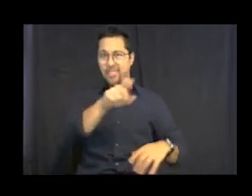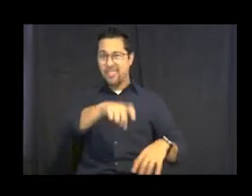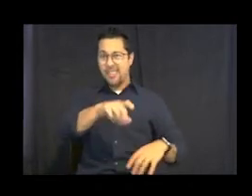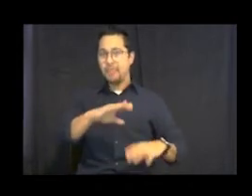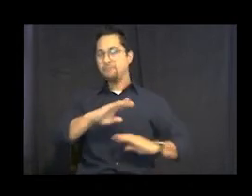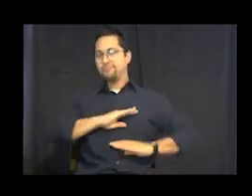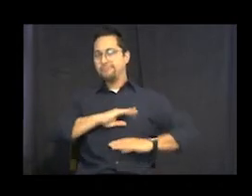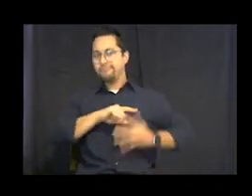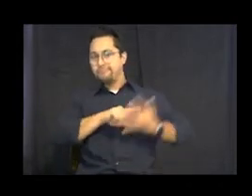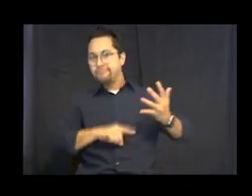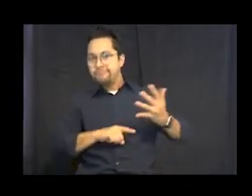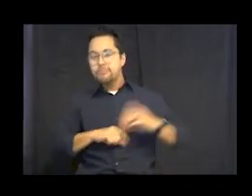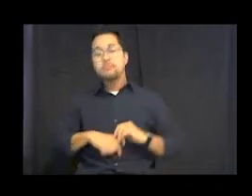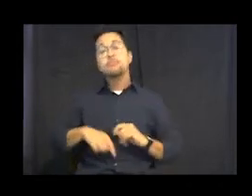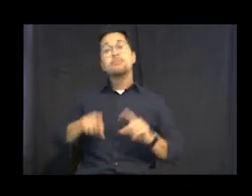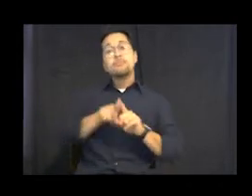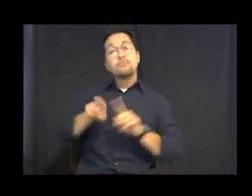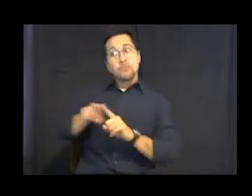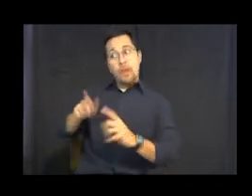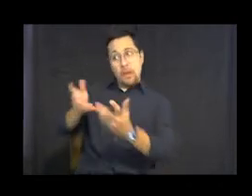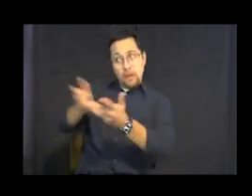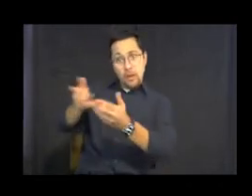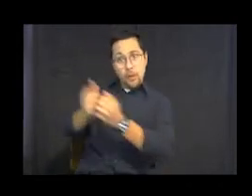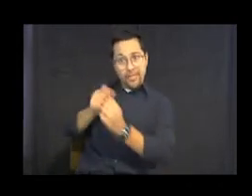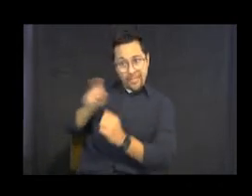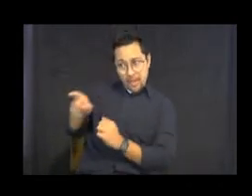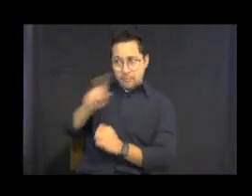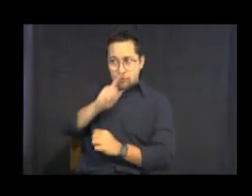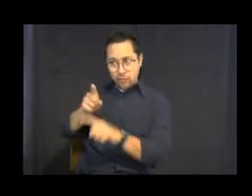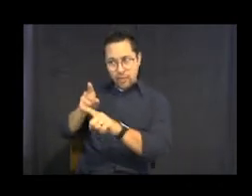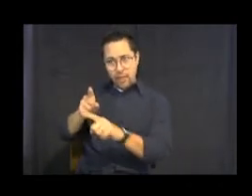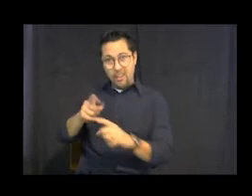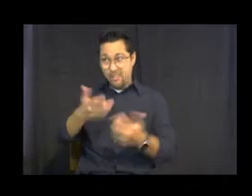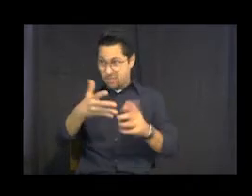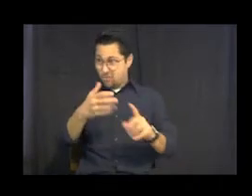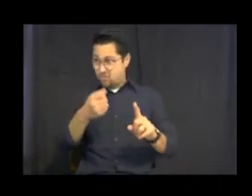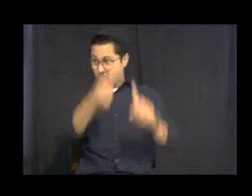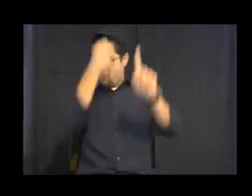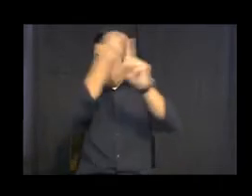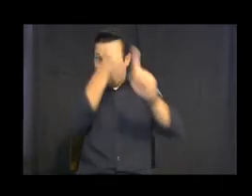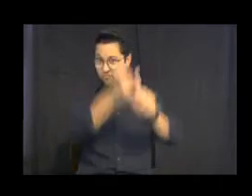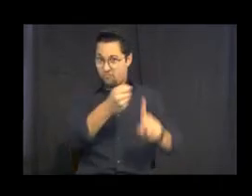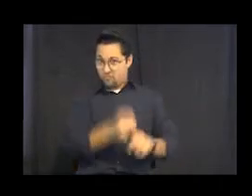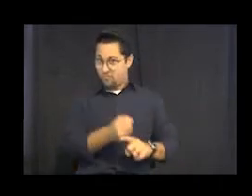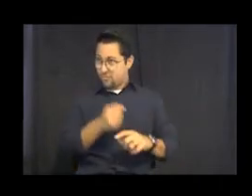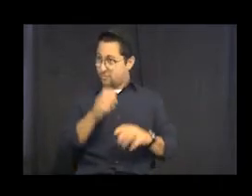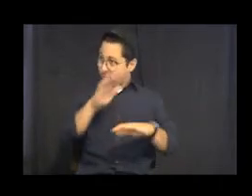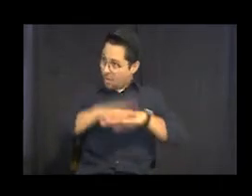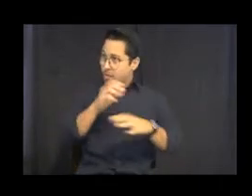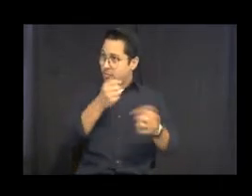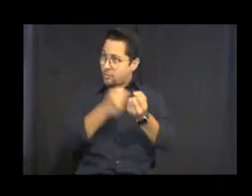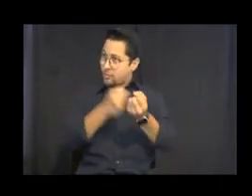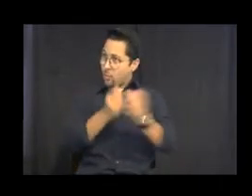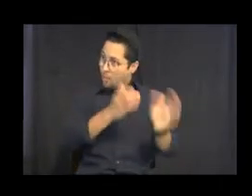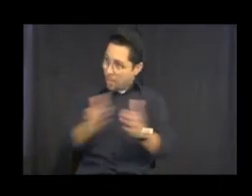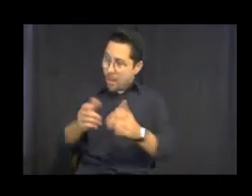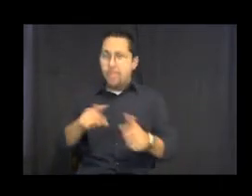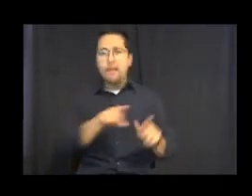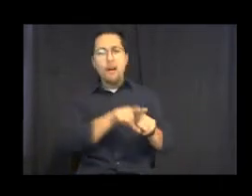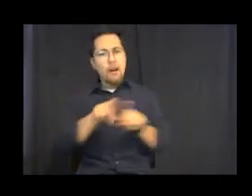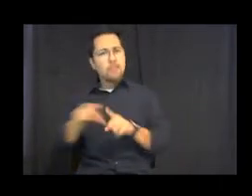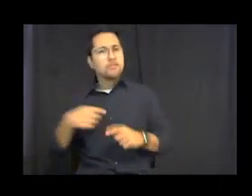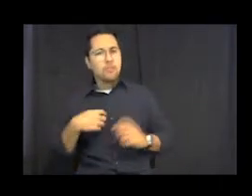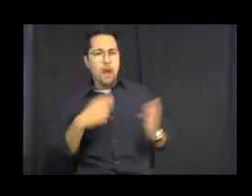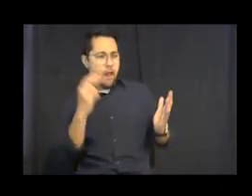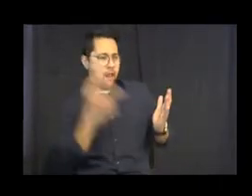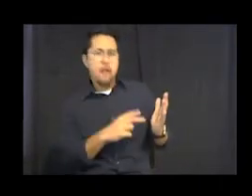also talk to the provider to make sure that they're hitting those specific goals that are on the support plan, and then reviewing the documentation, because just